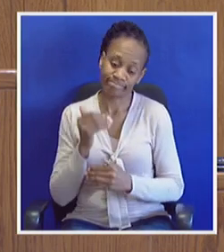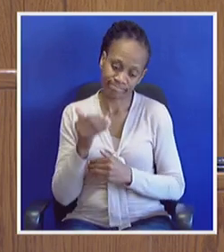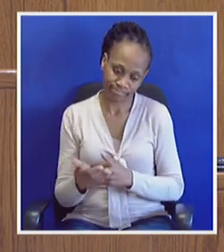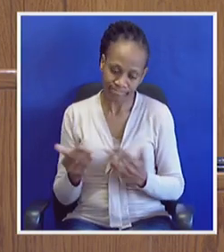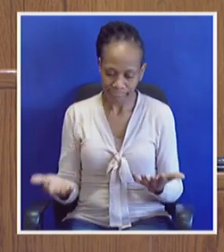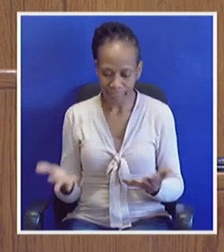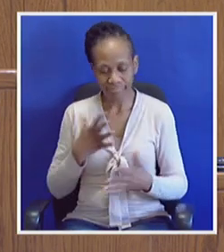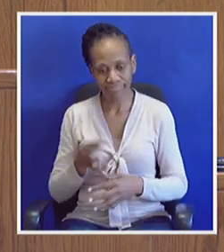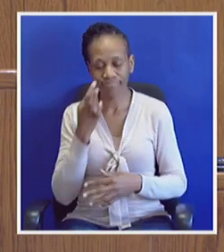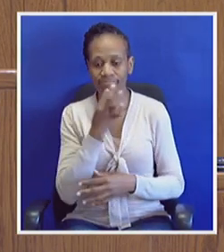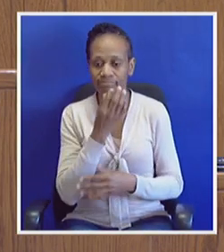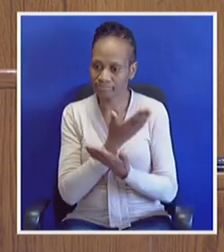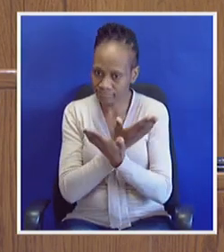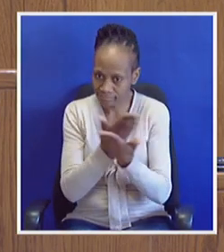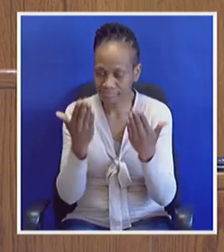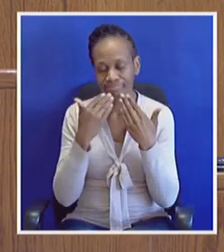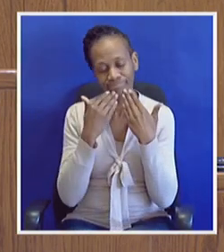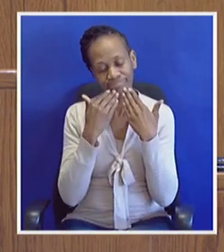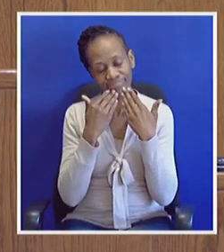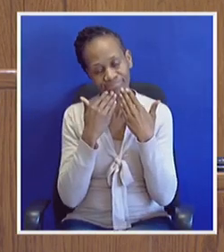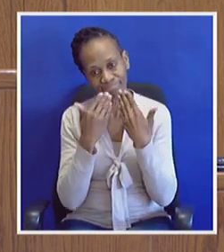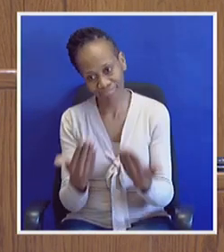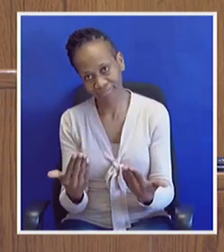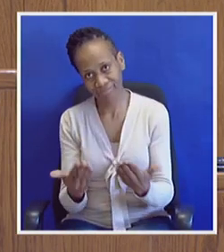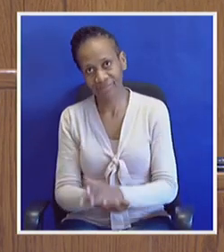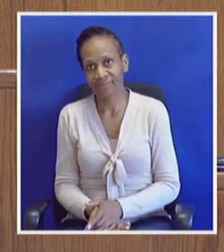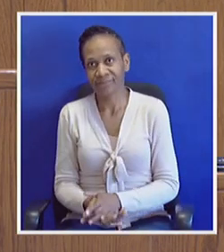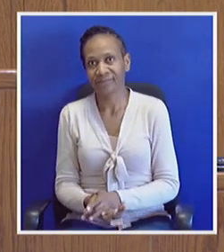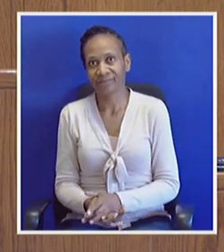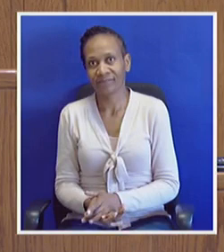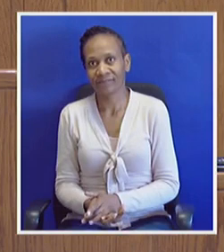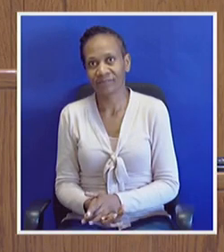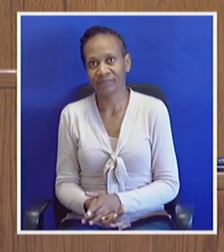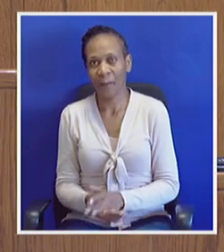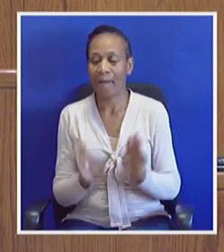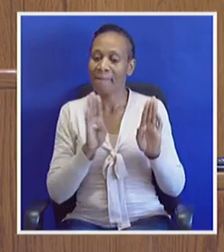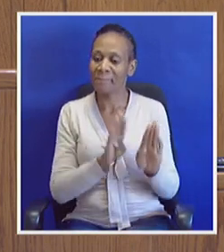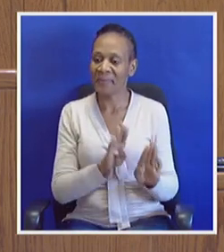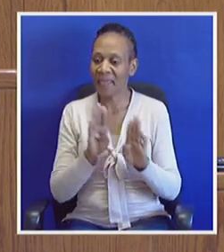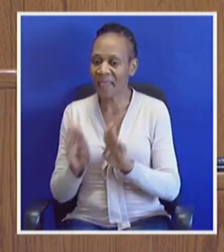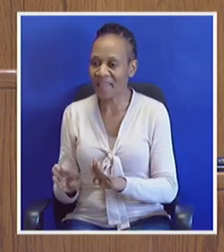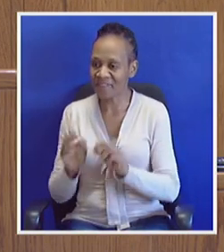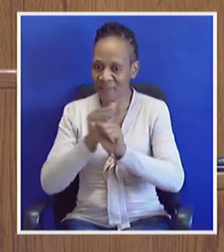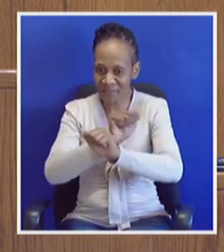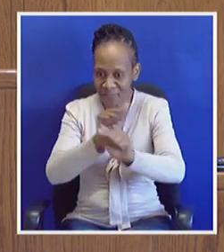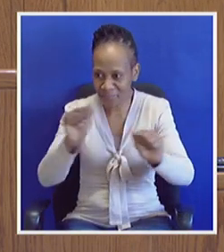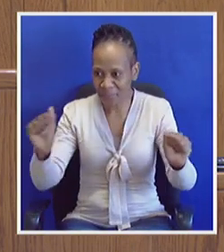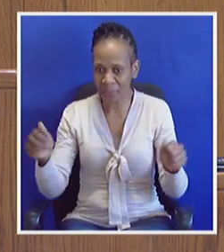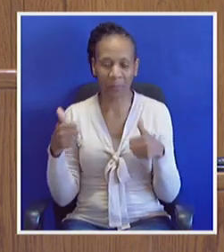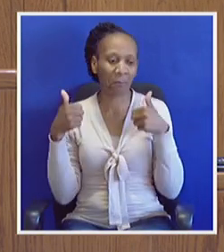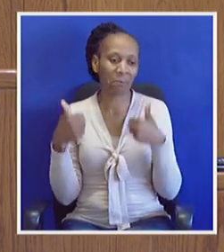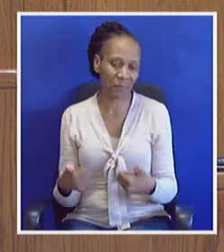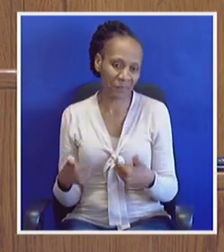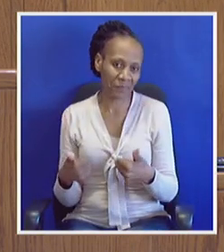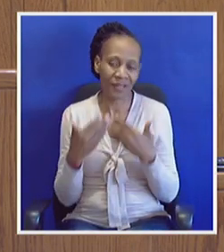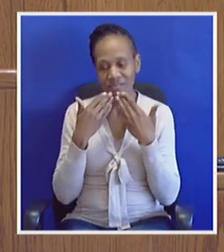do wish to thank you all for your generally better behavior, if I deduce from what the honorable members are